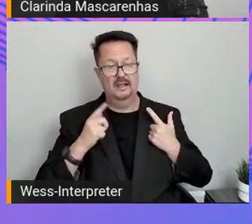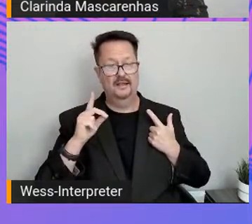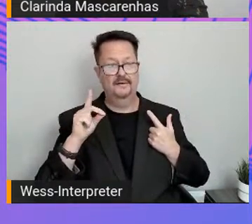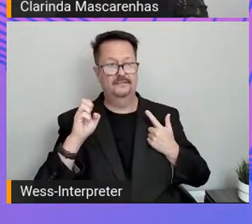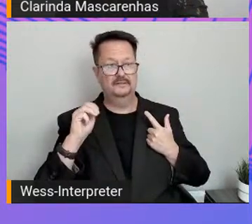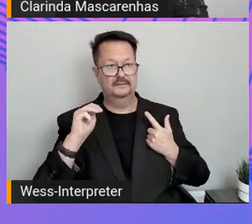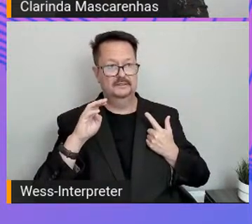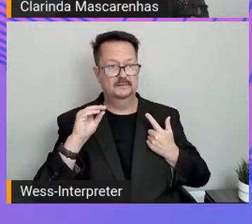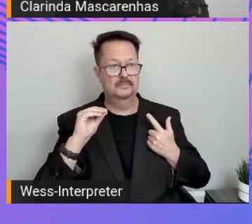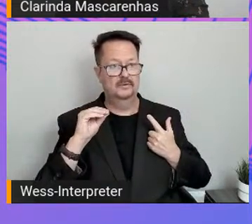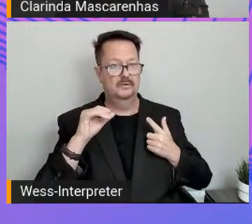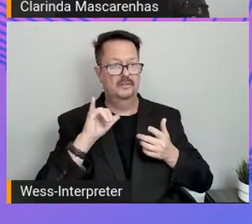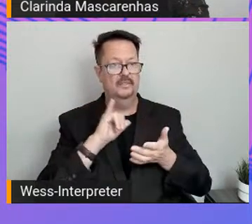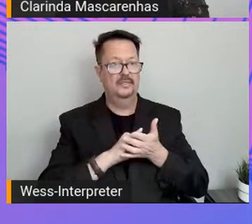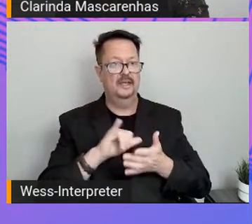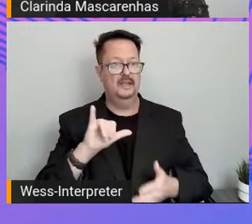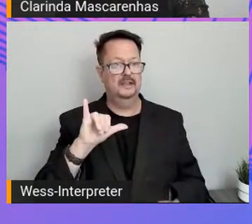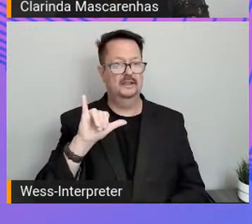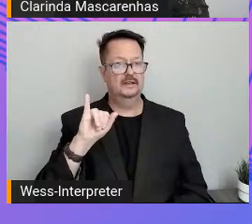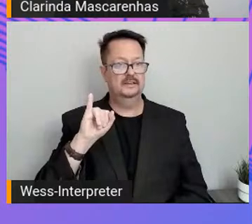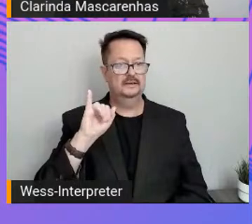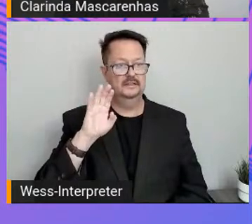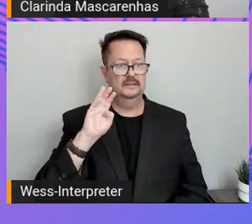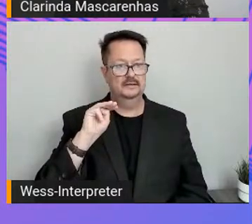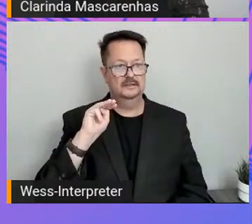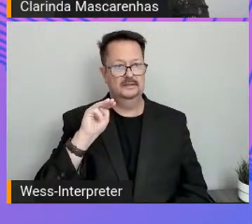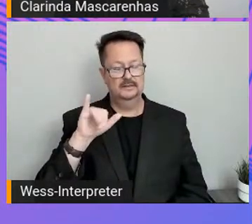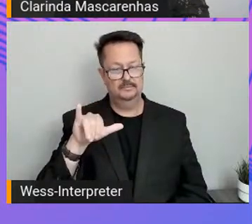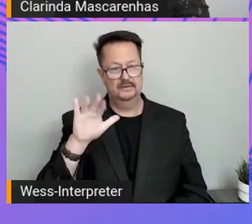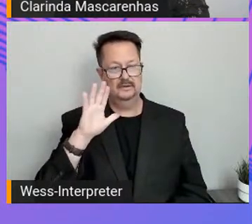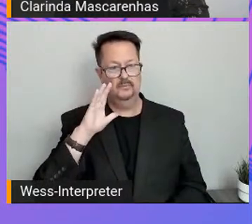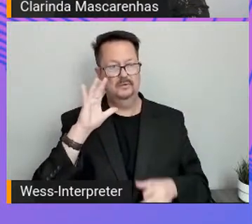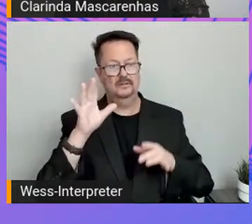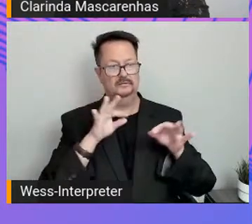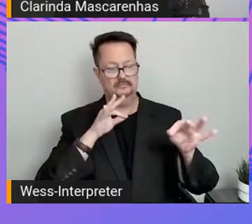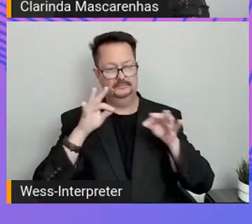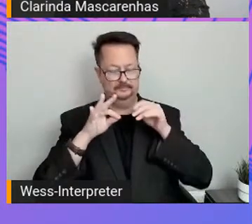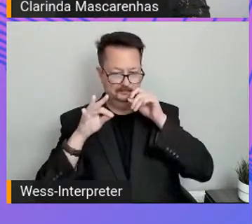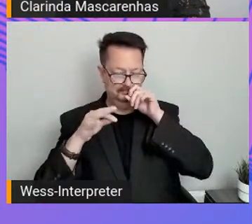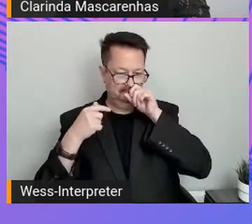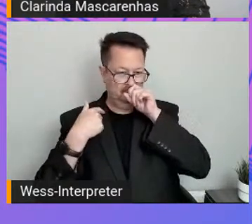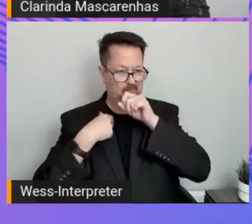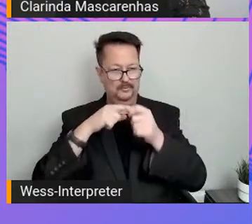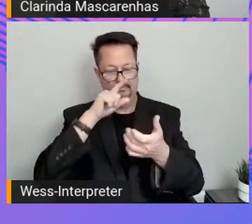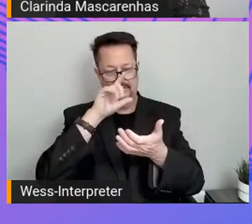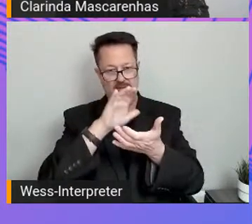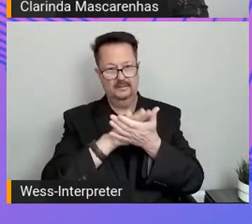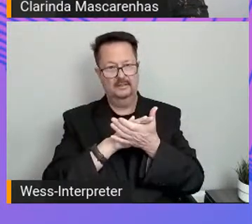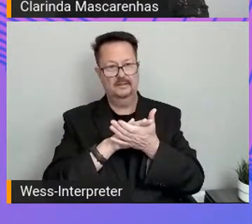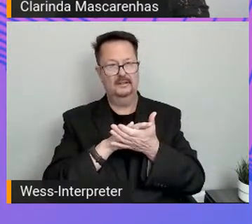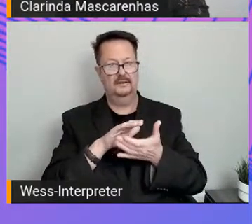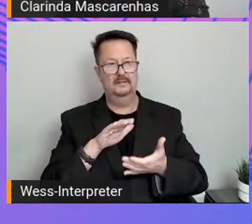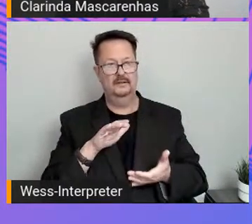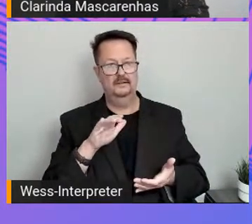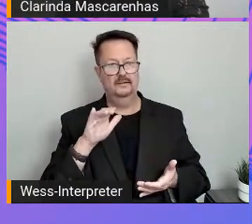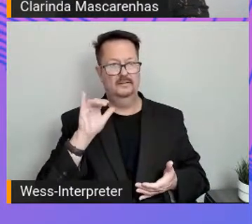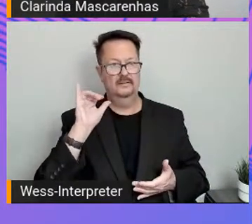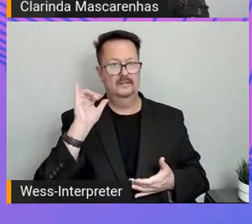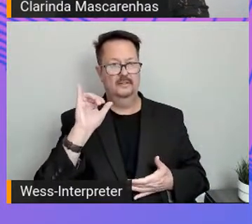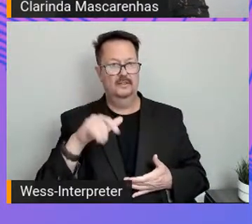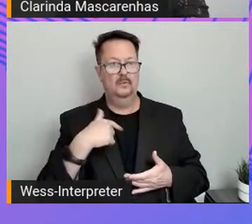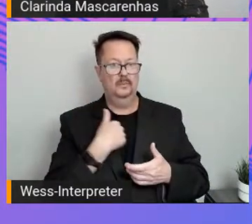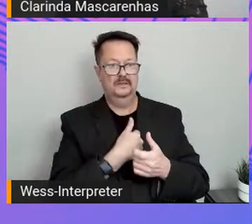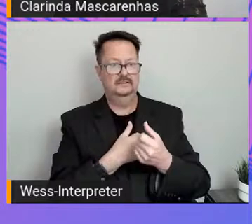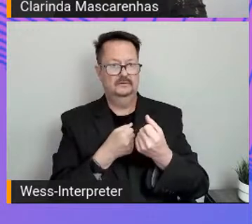through. So first of all, we released the VPC support feature. What that does is it allows